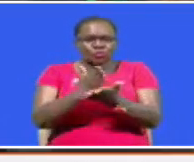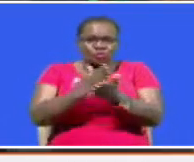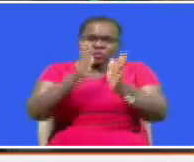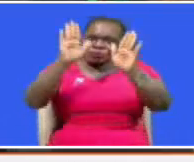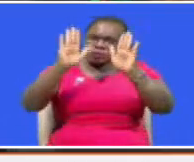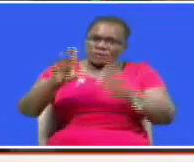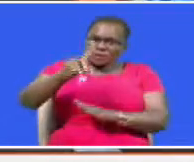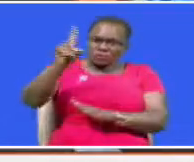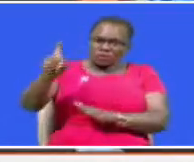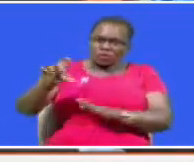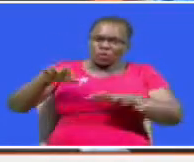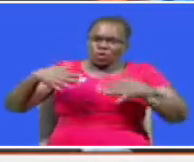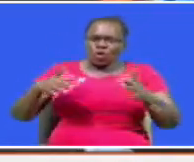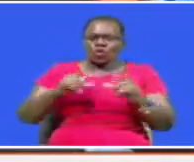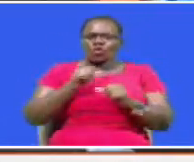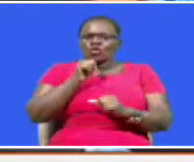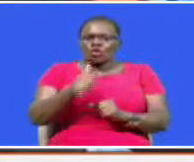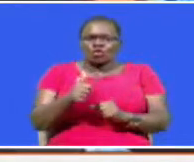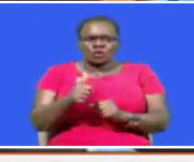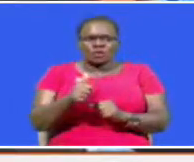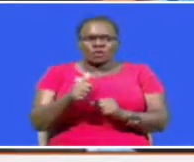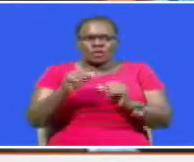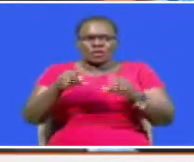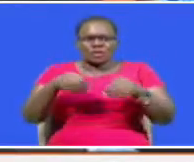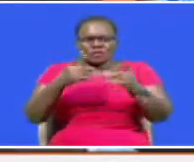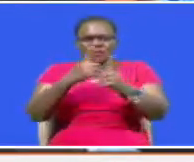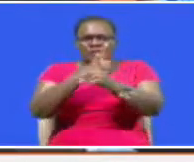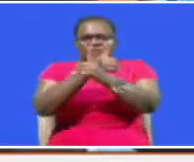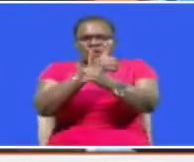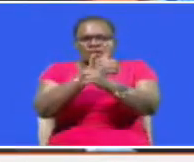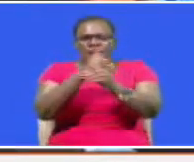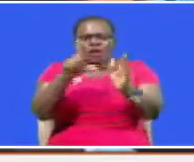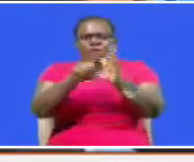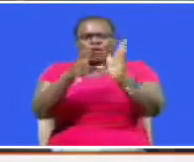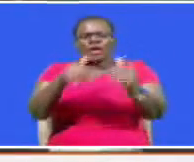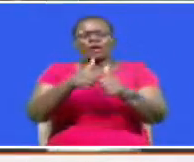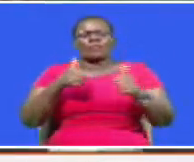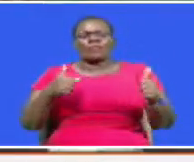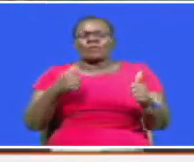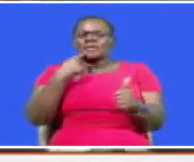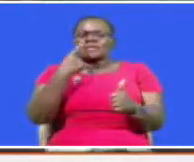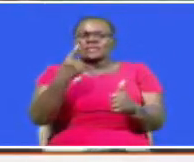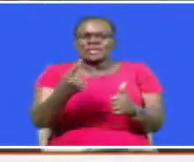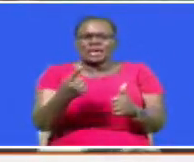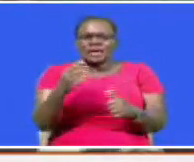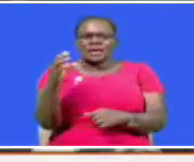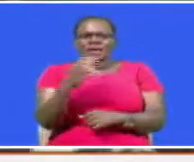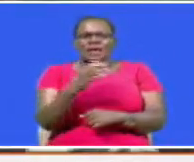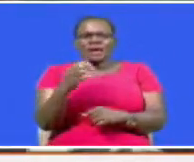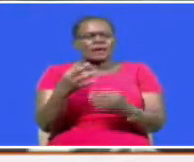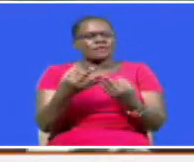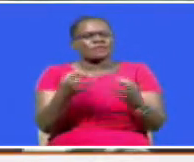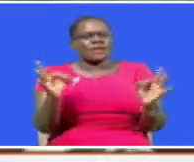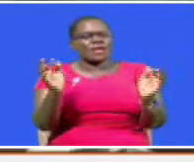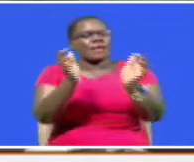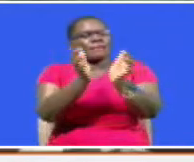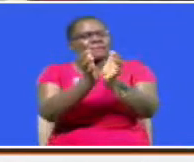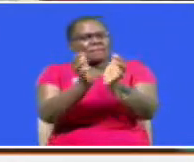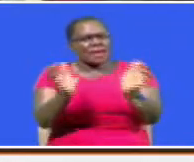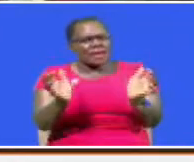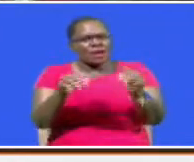important or not? The prayers were rebutted by the defendant's lawyers, who argued that their clients should be released on